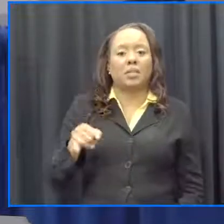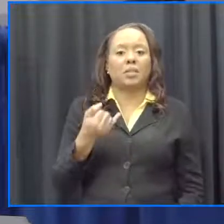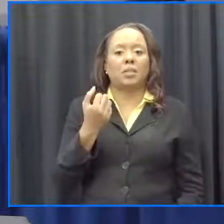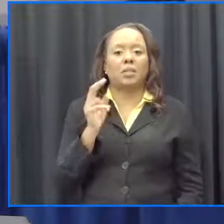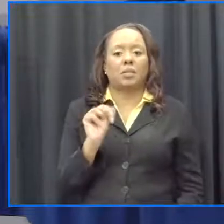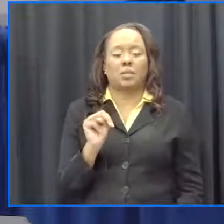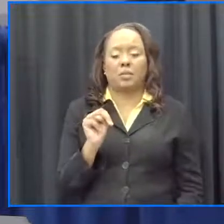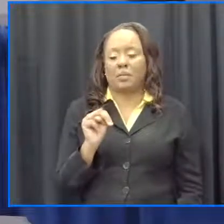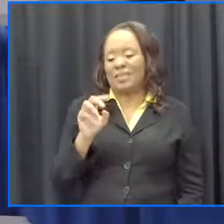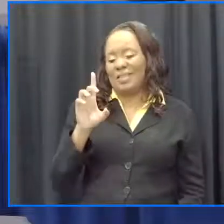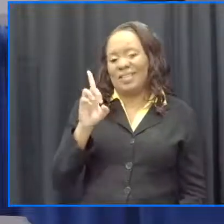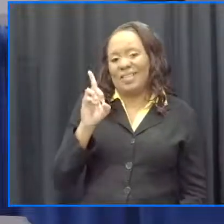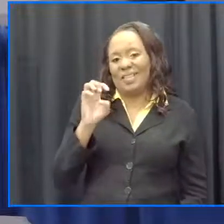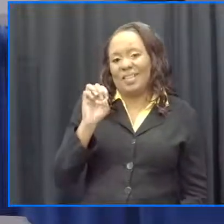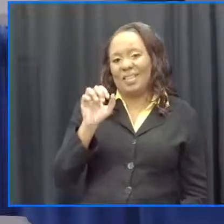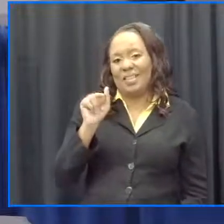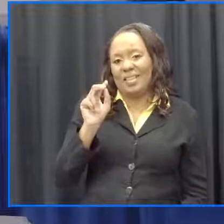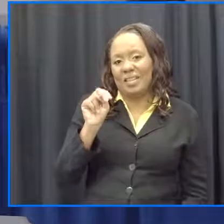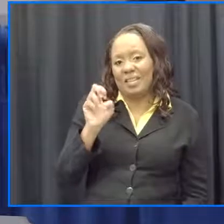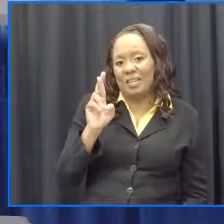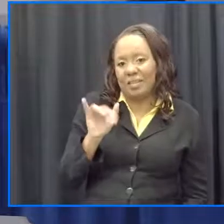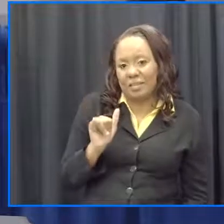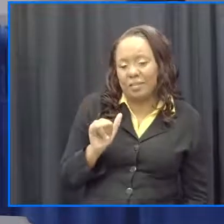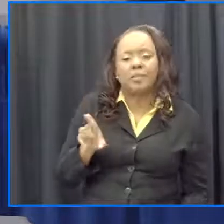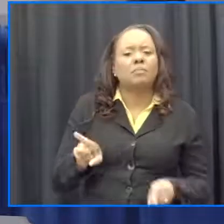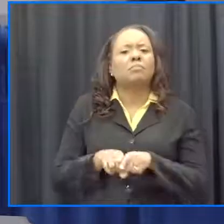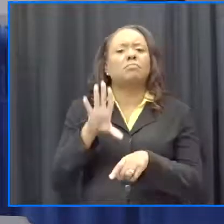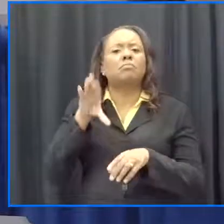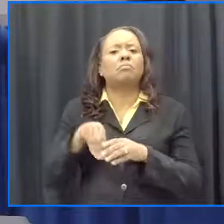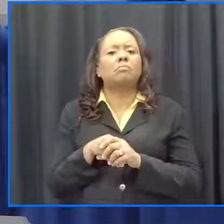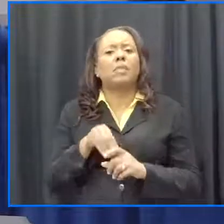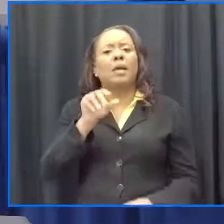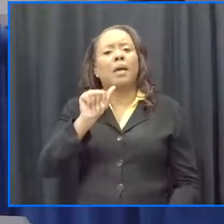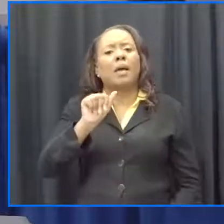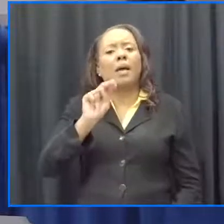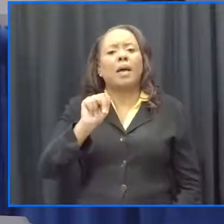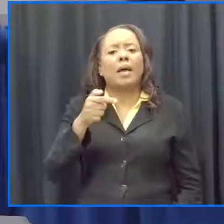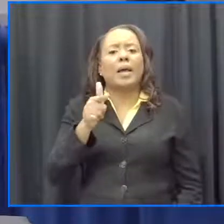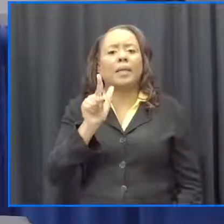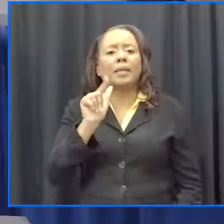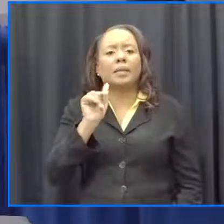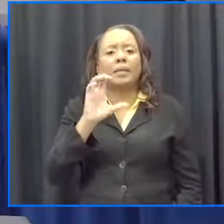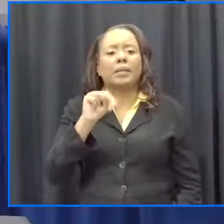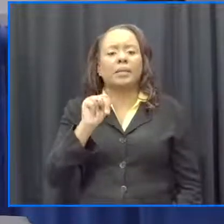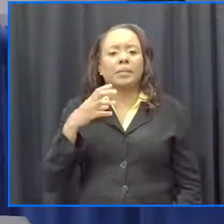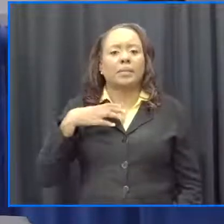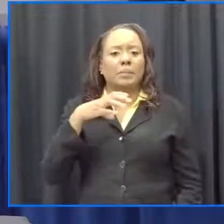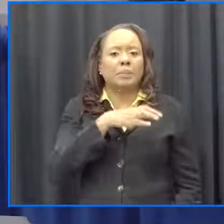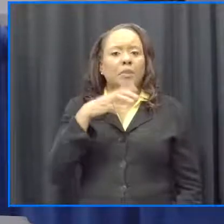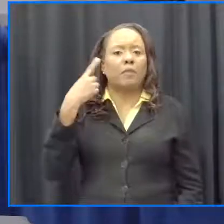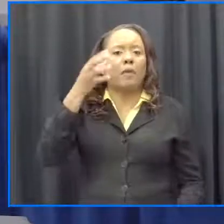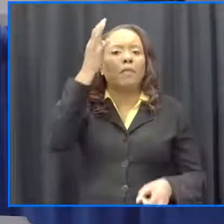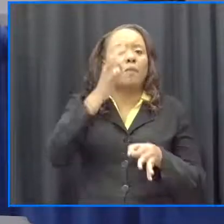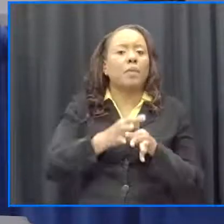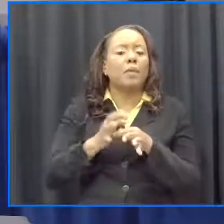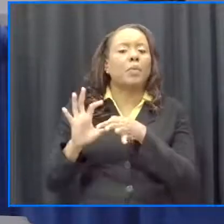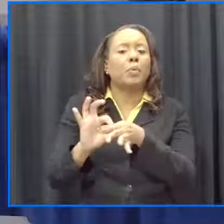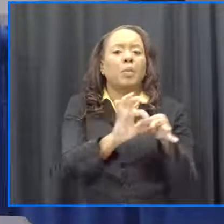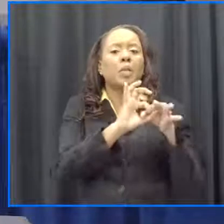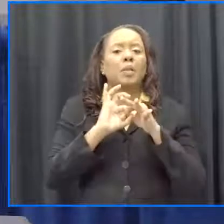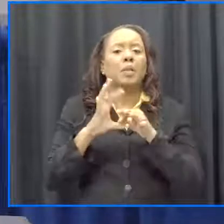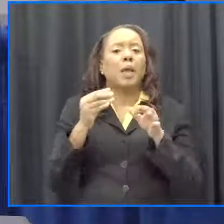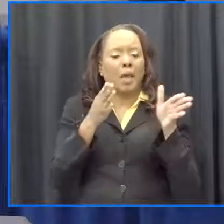John's Deanery. He also serves on the Inter-Anglican Commission on Faith, Unity, and Order,